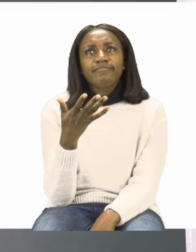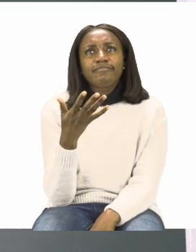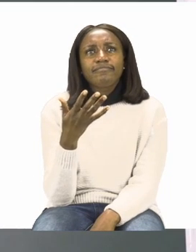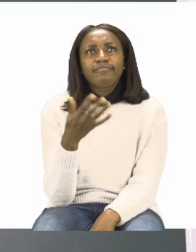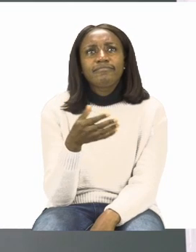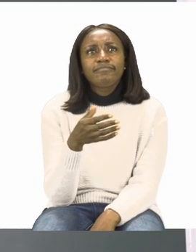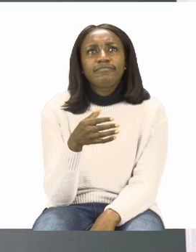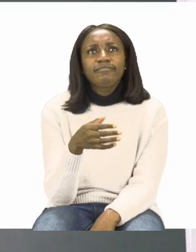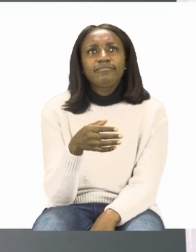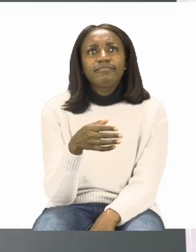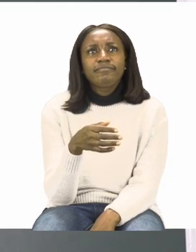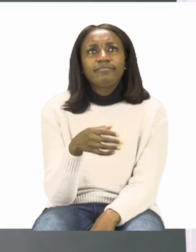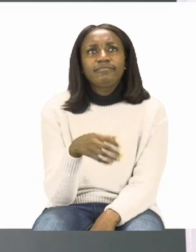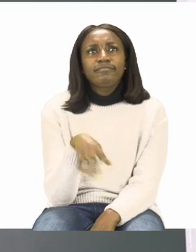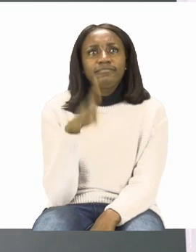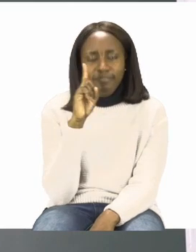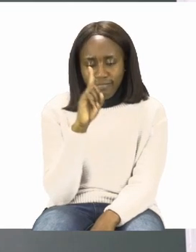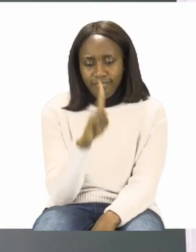here.